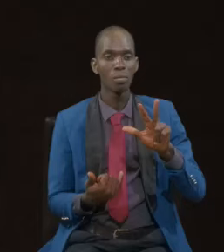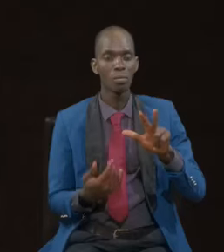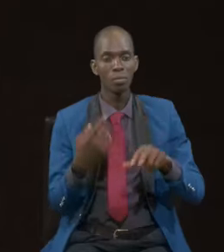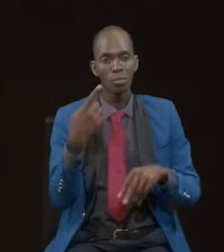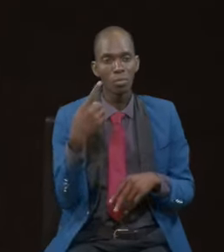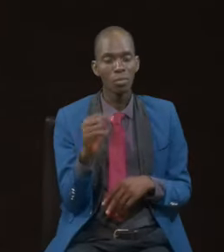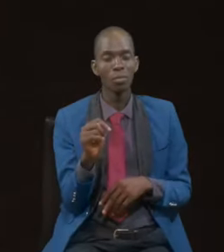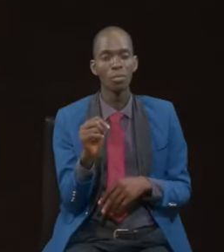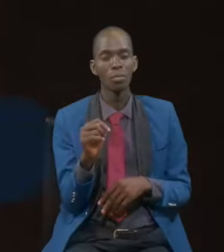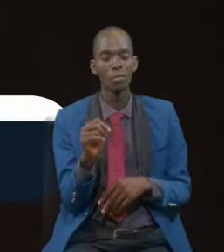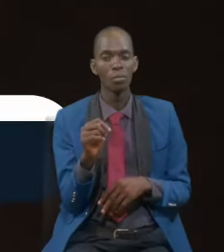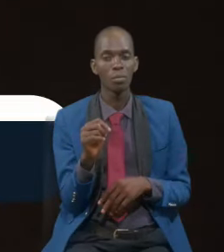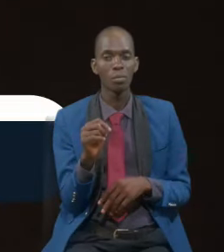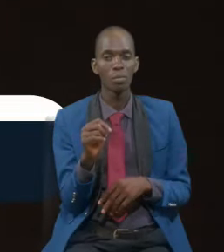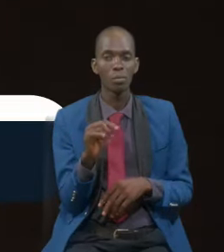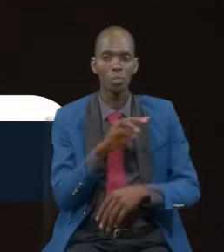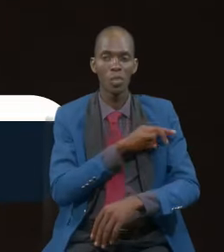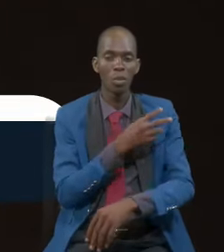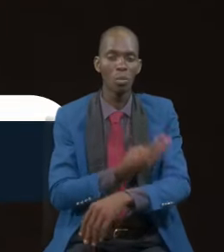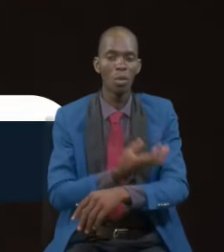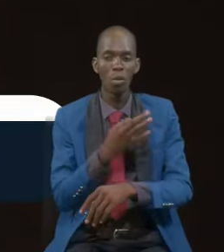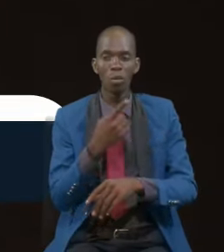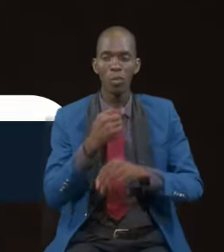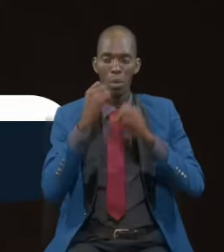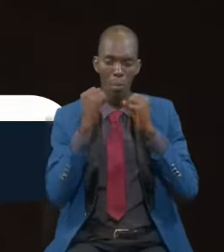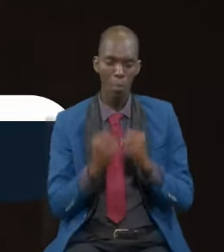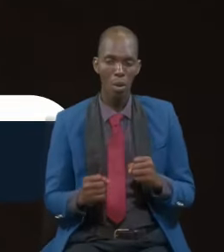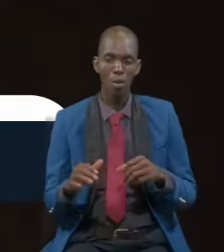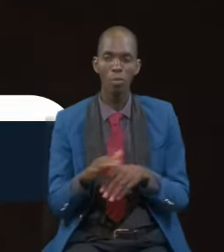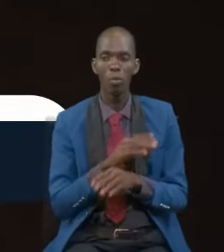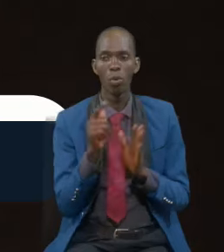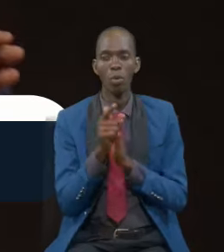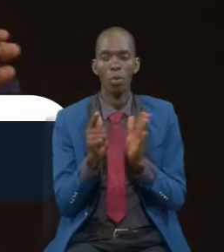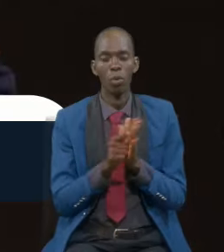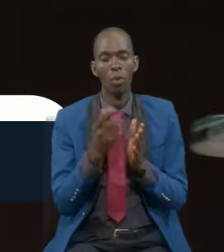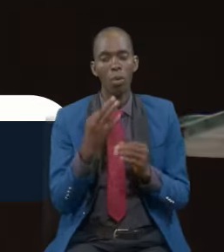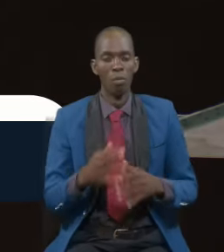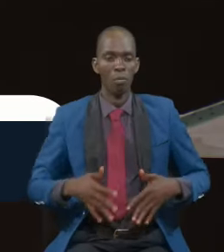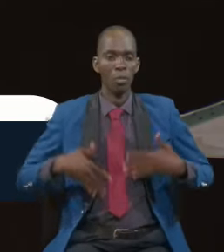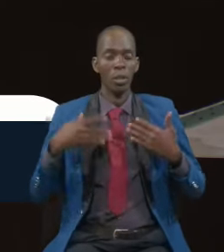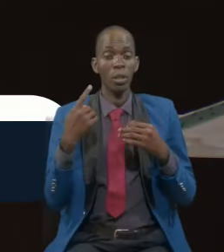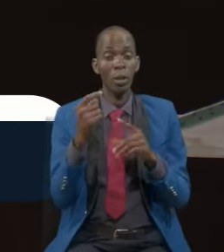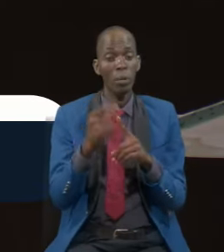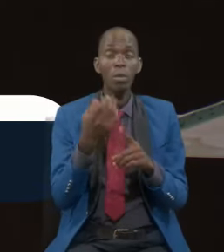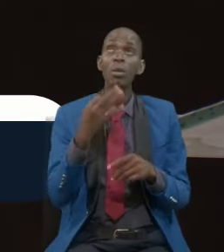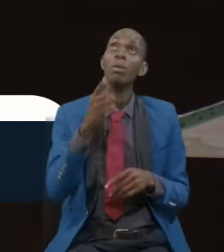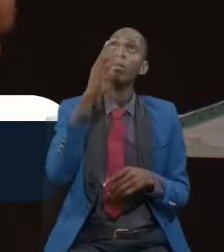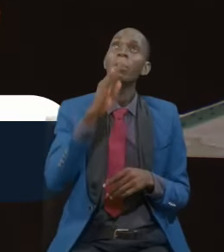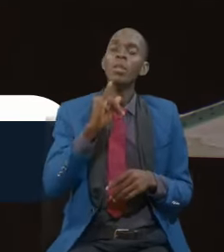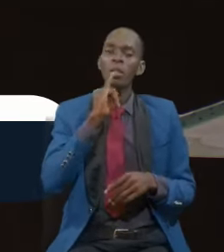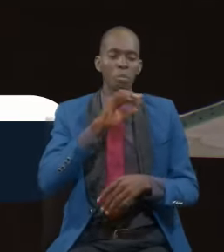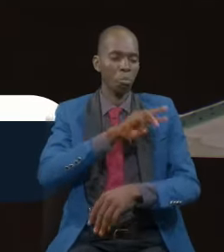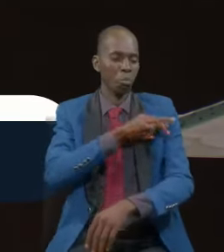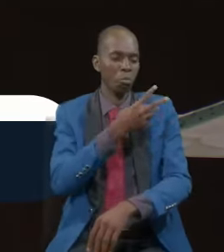might of the powerful law of life. The word of God is mighty, and